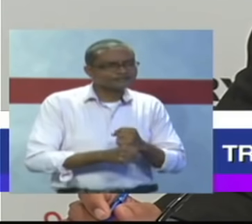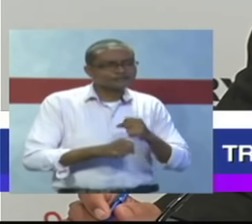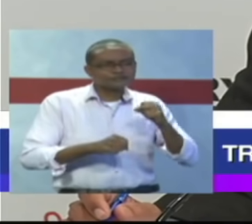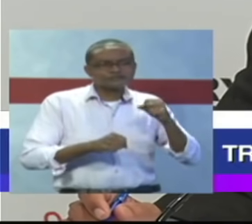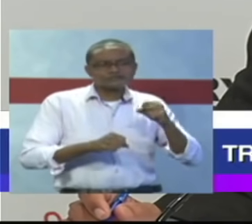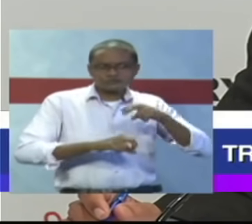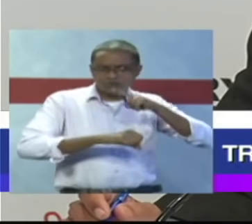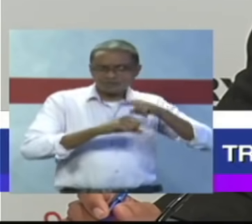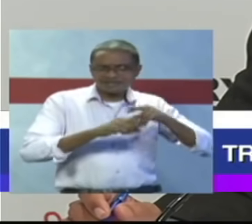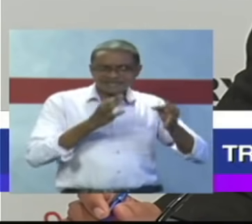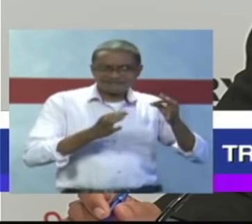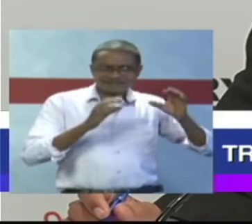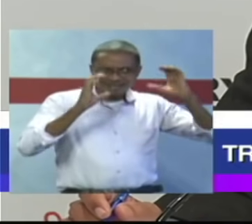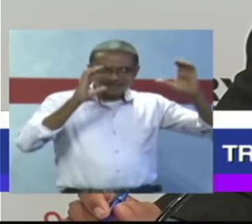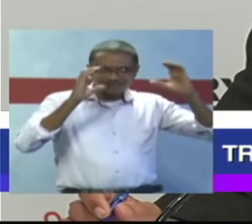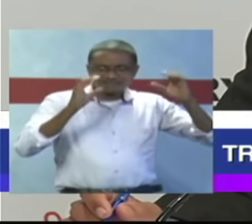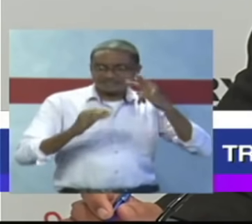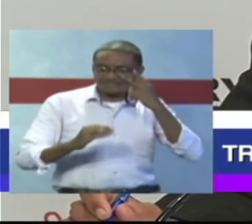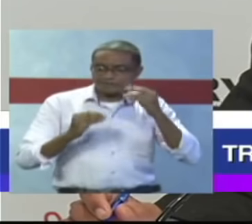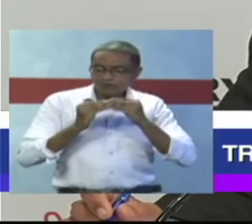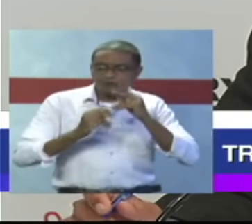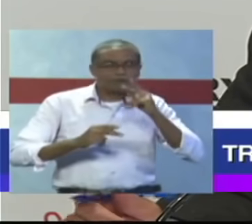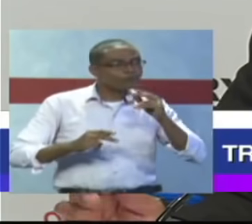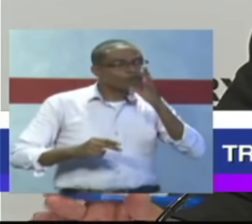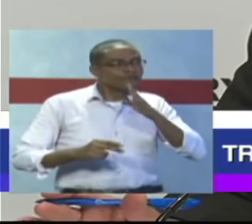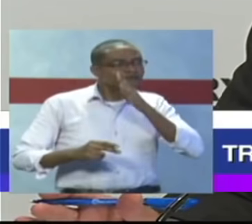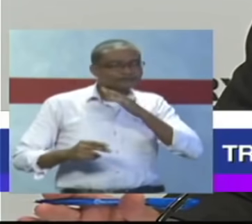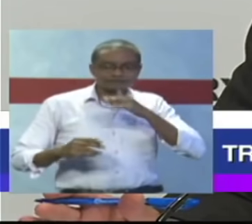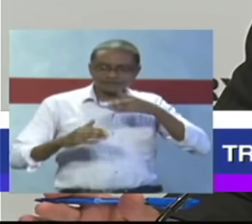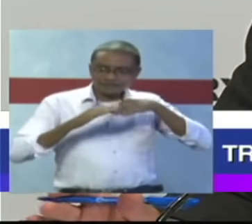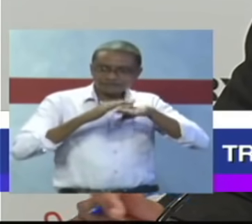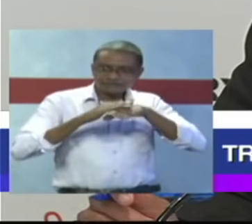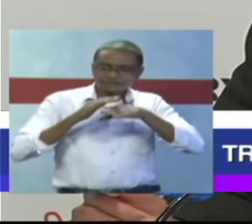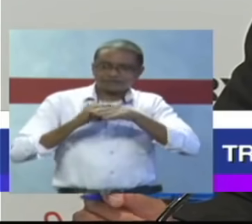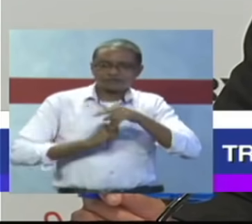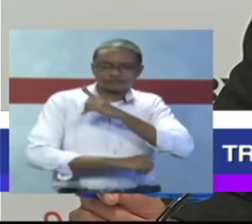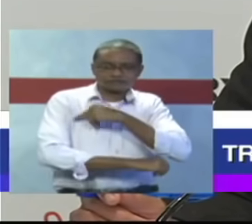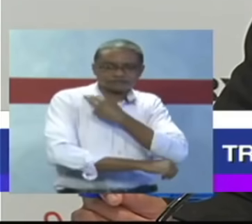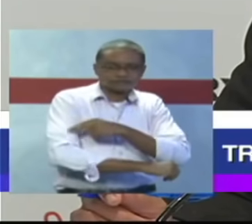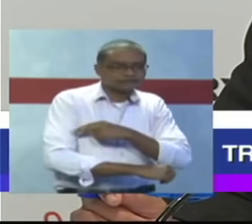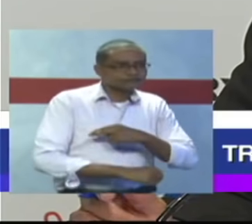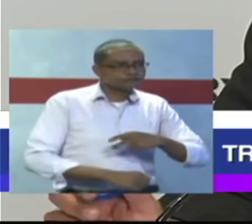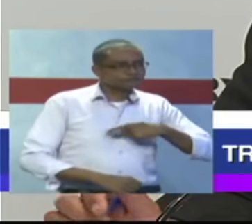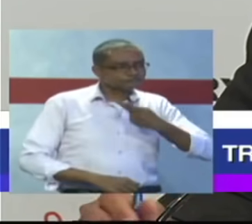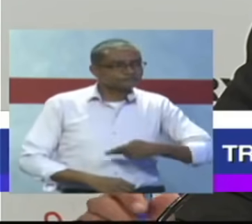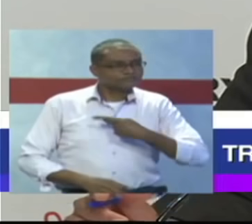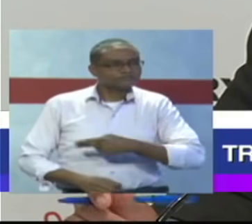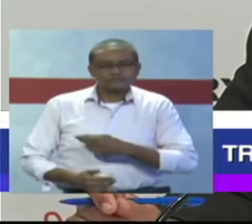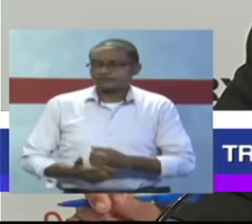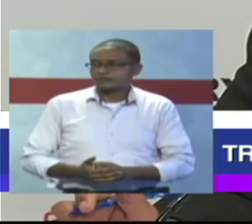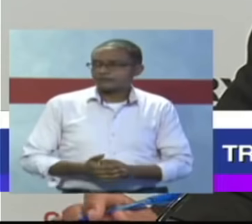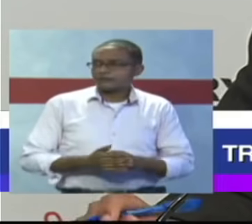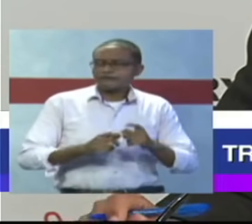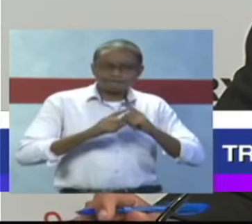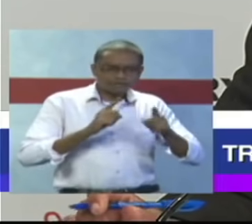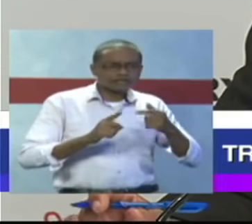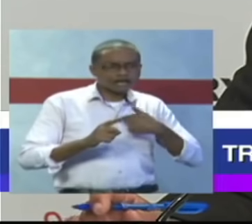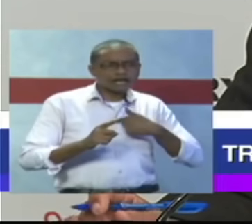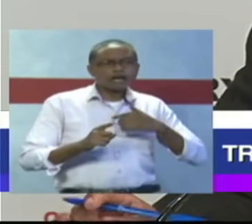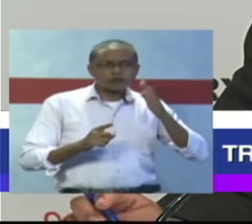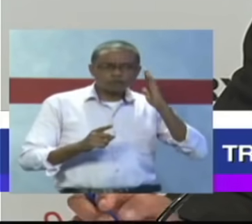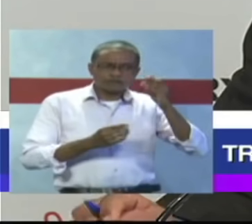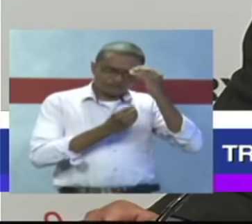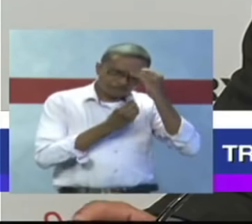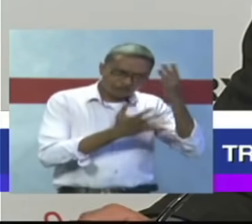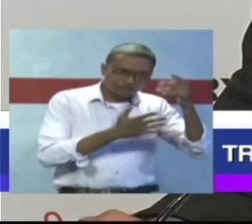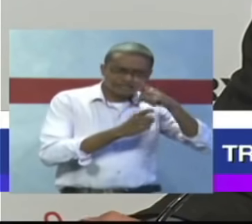I'm looking closely at the data for September. I will have the full data by the 15th of the month, and I will get back to you in terms of these